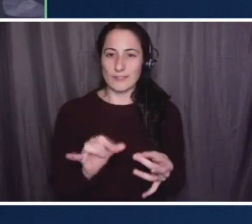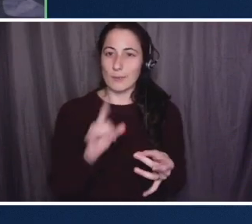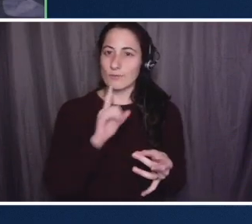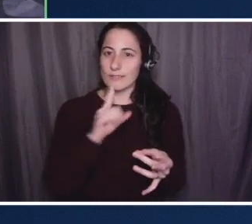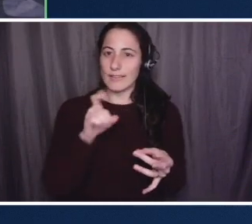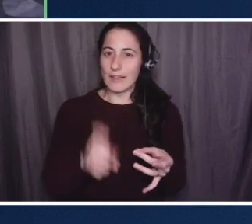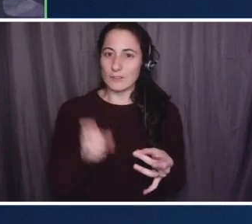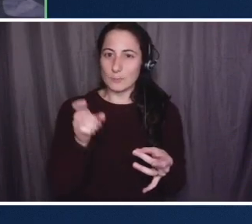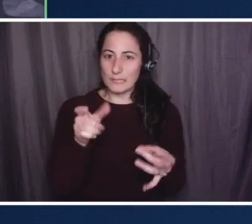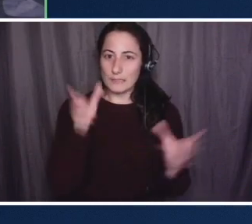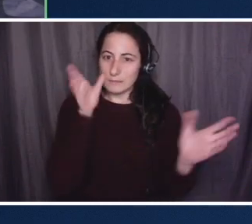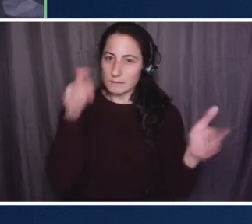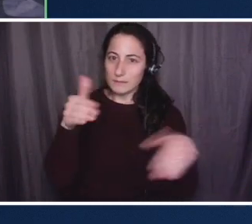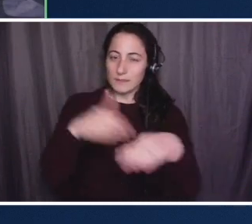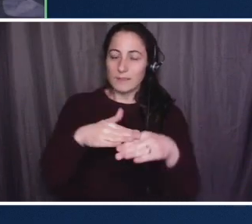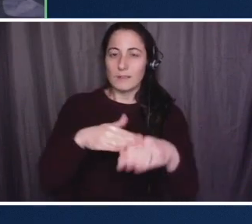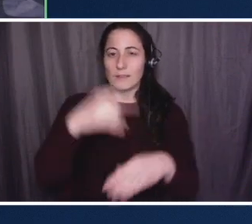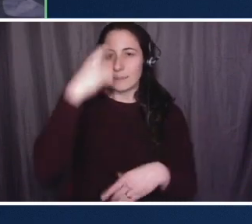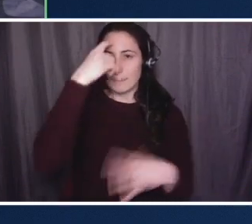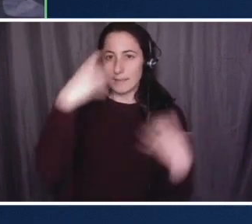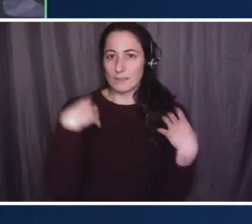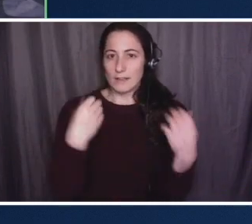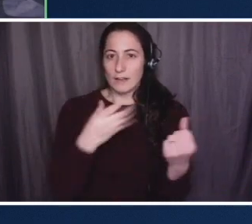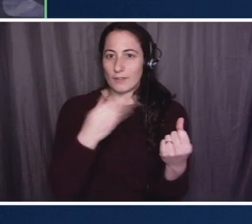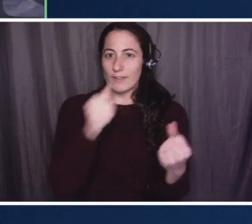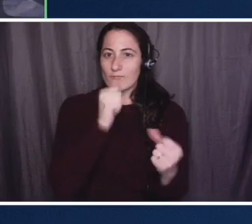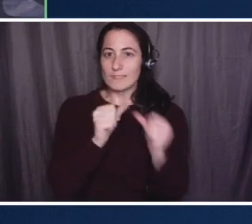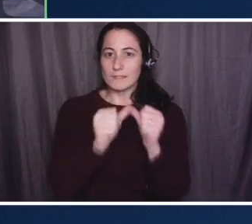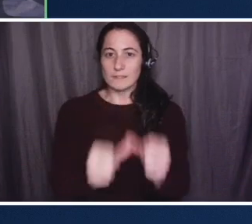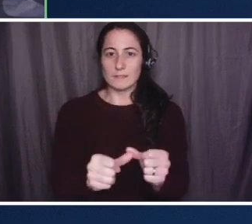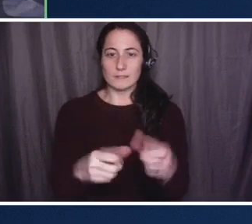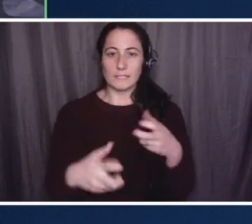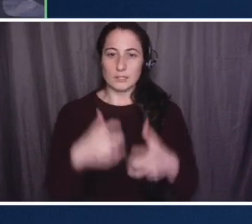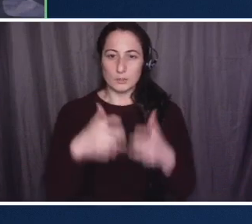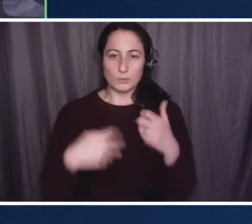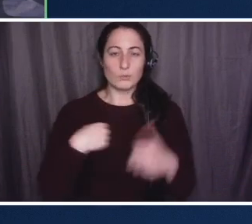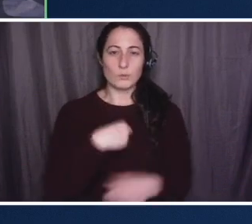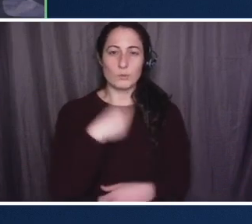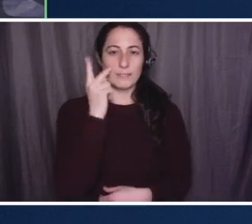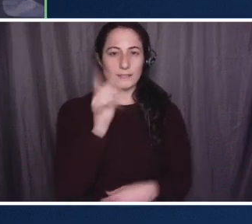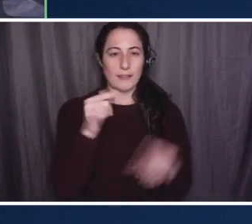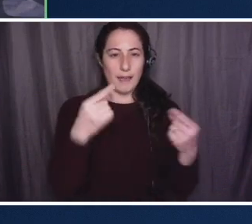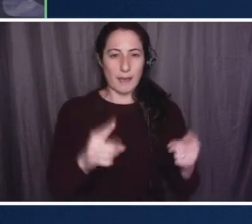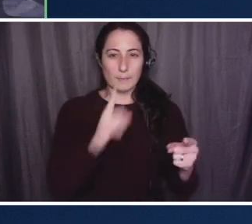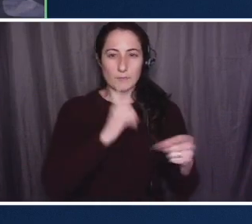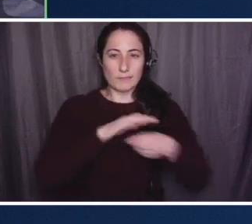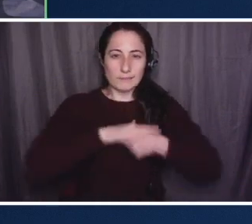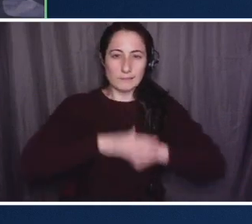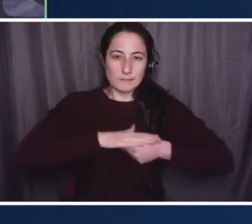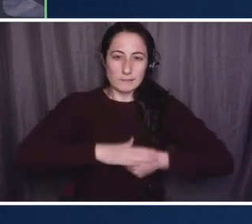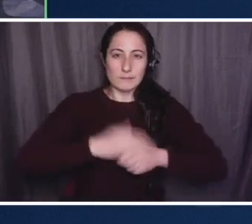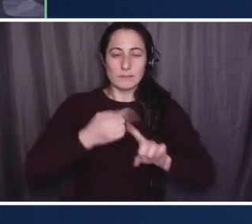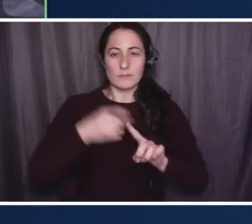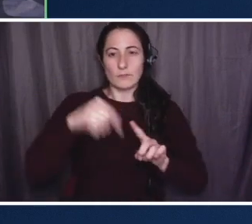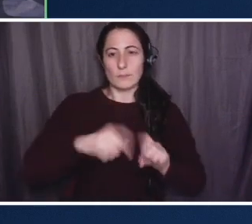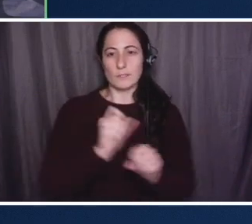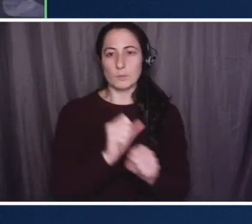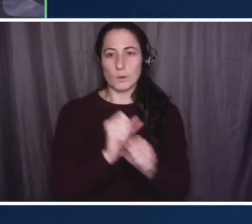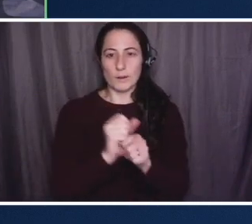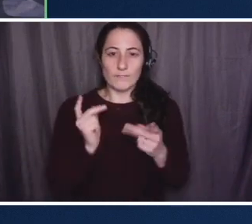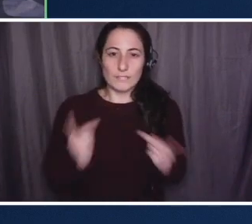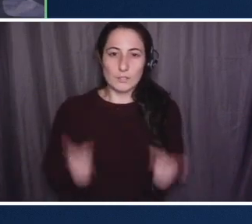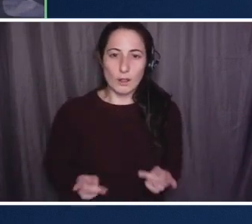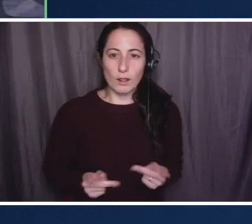people's mental health and resilience issues, because we see the strain of doing this work on people's physical,